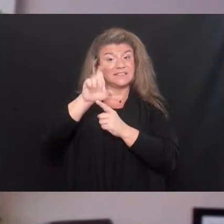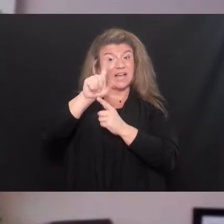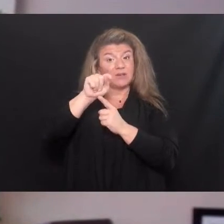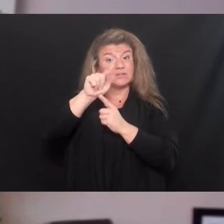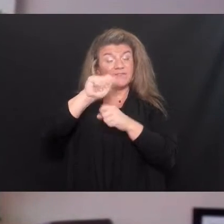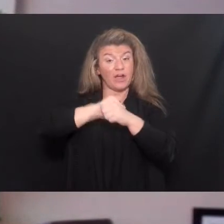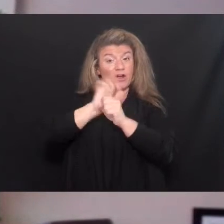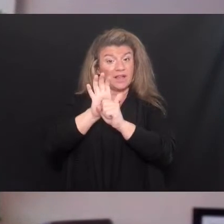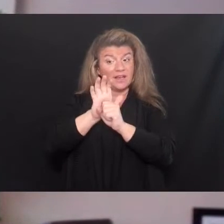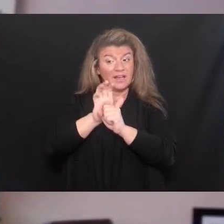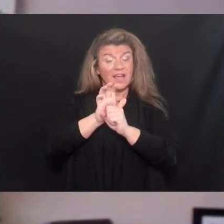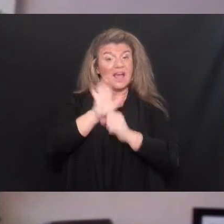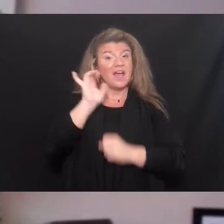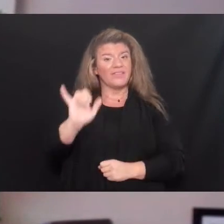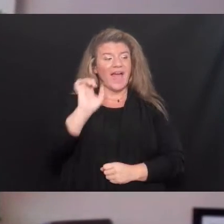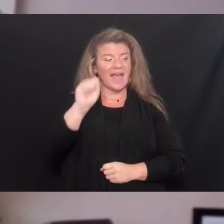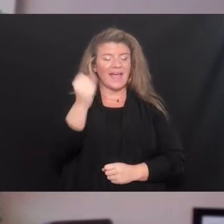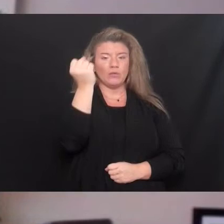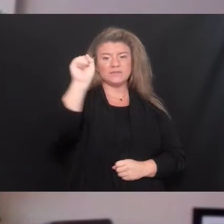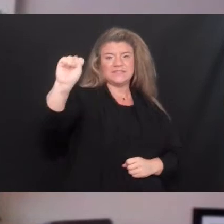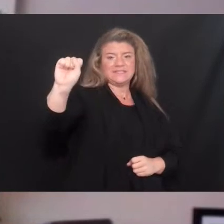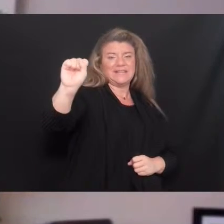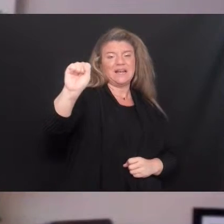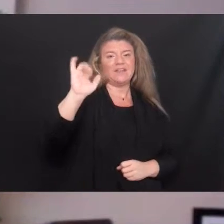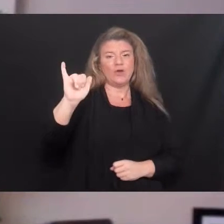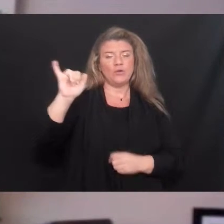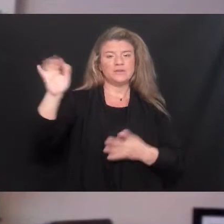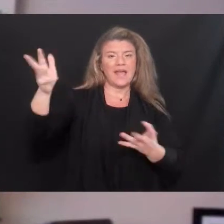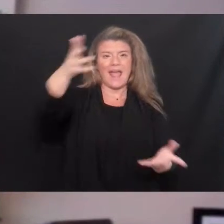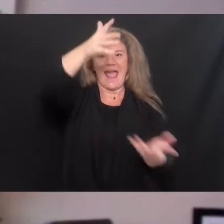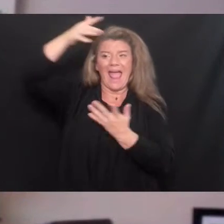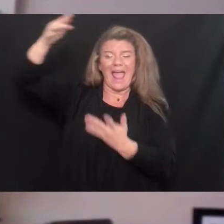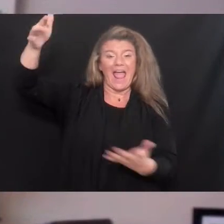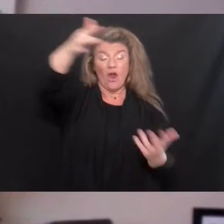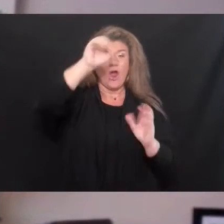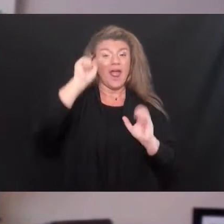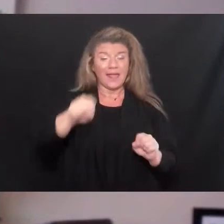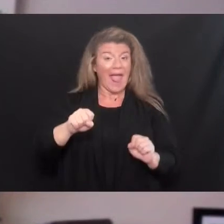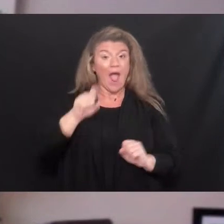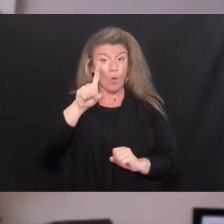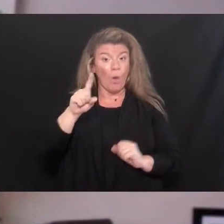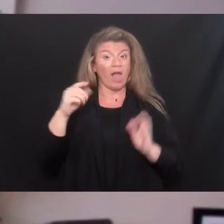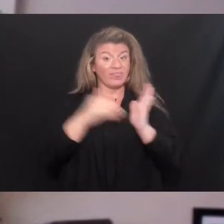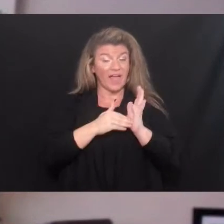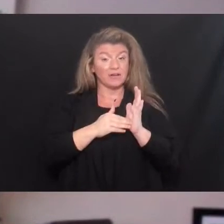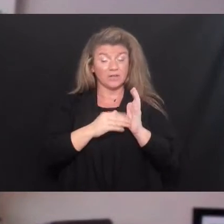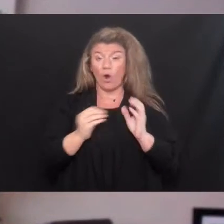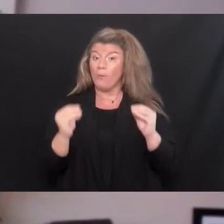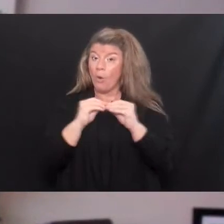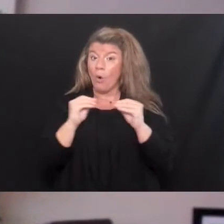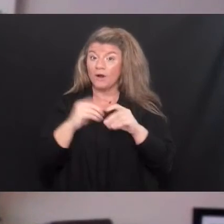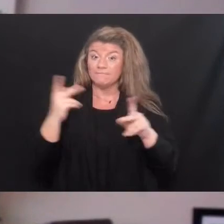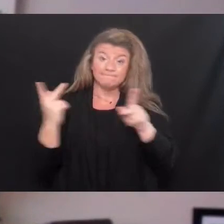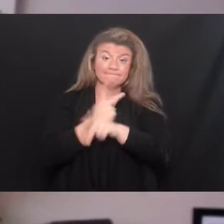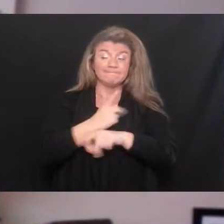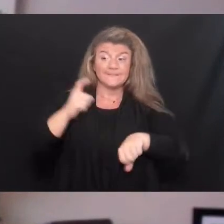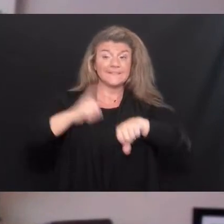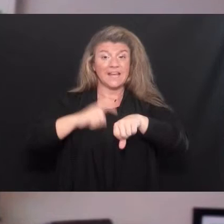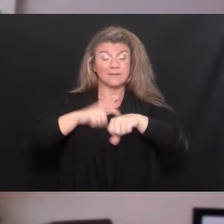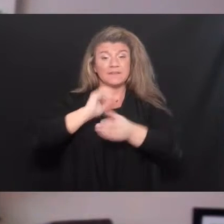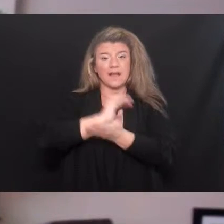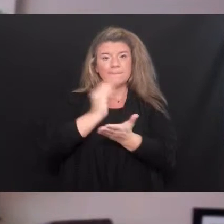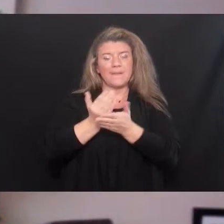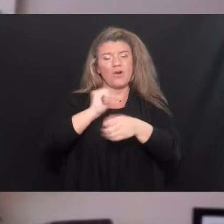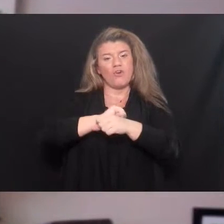said, can exist in the airways in 1,000 to more times the amount of COVID virus